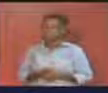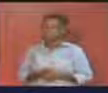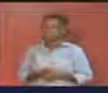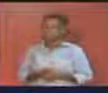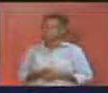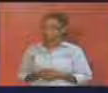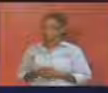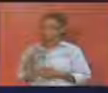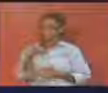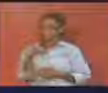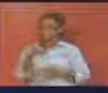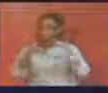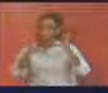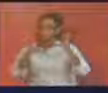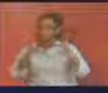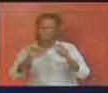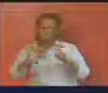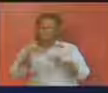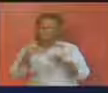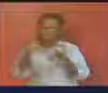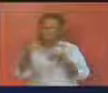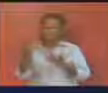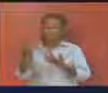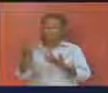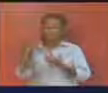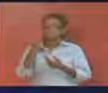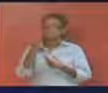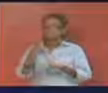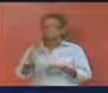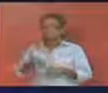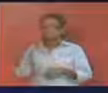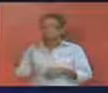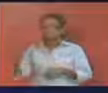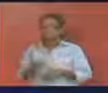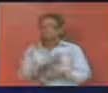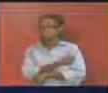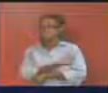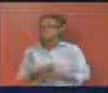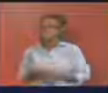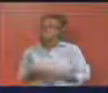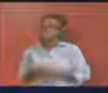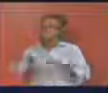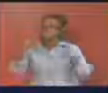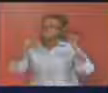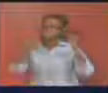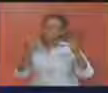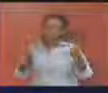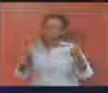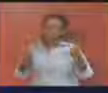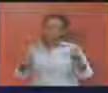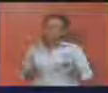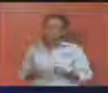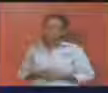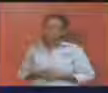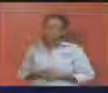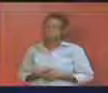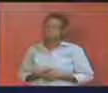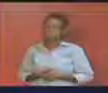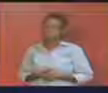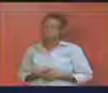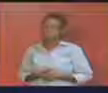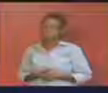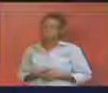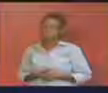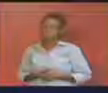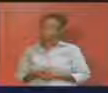I'll wait maybe on Pfizer, maybe Johnson & Johnson, what is the ministry's policy regarding that? In other words, how much choice does